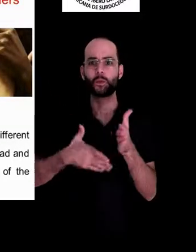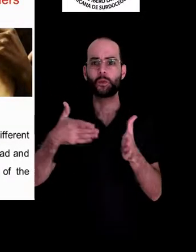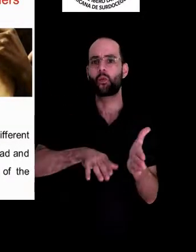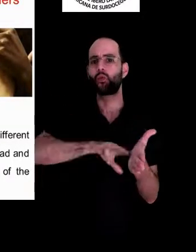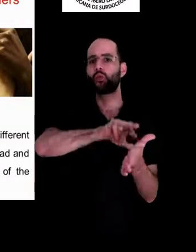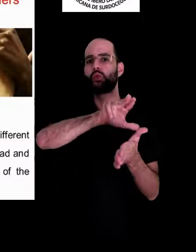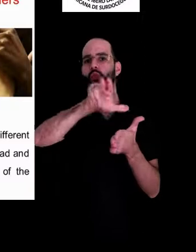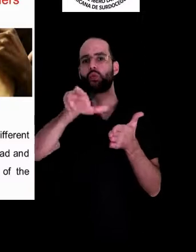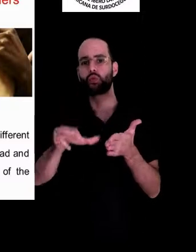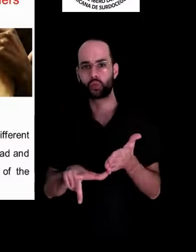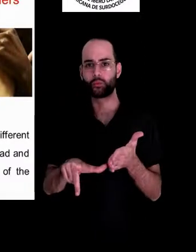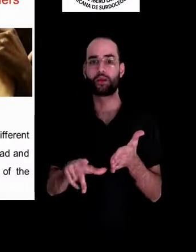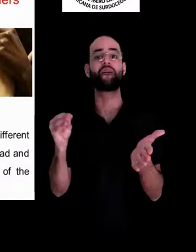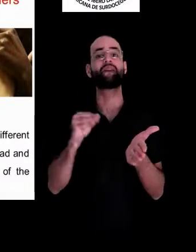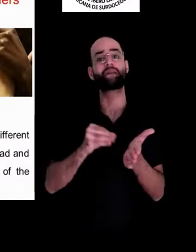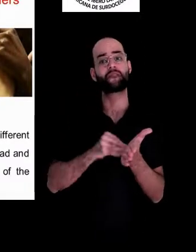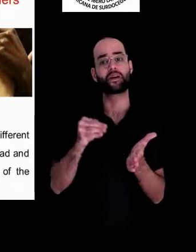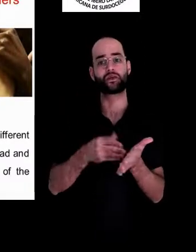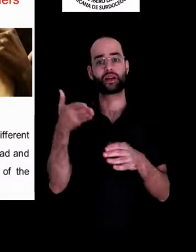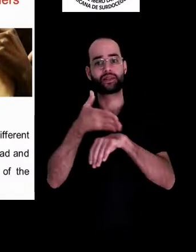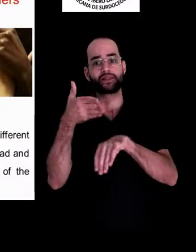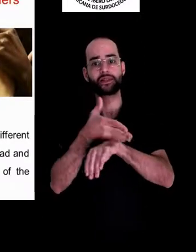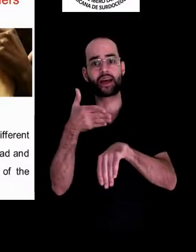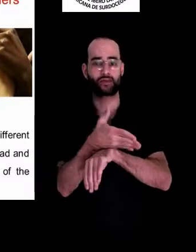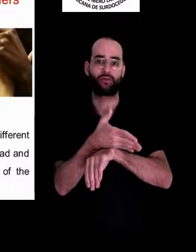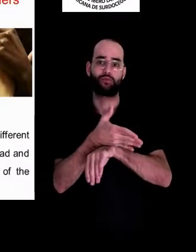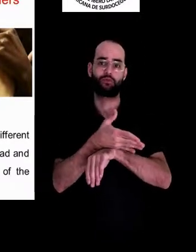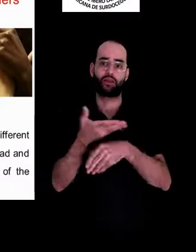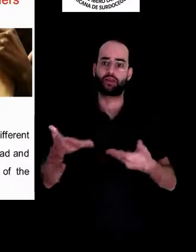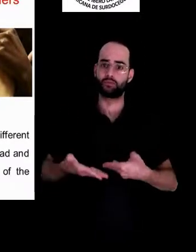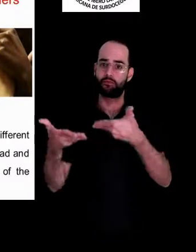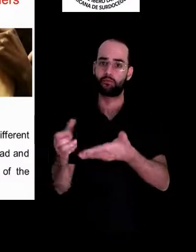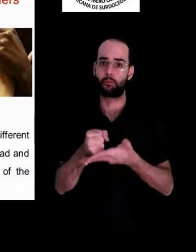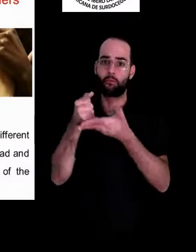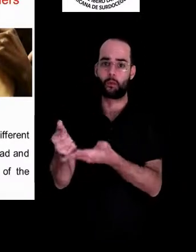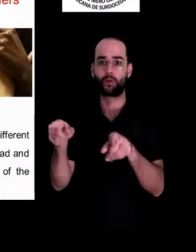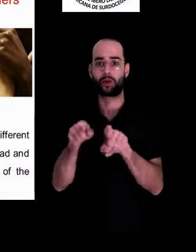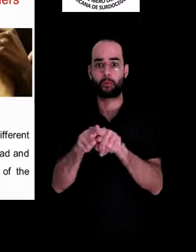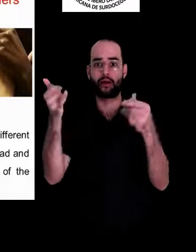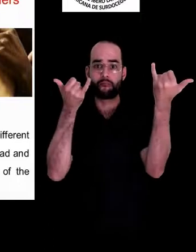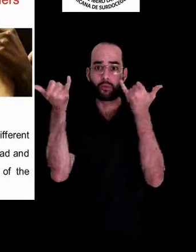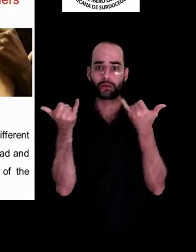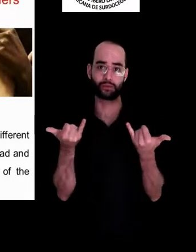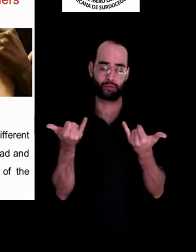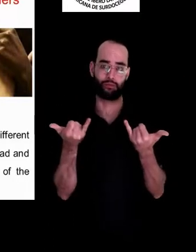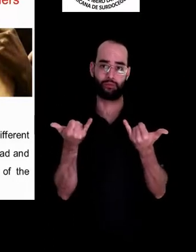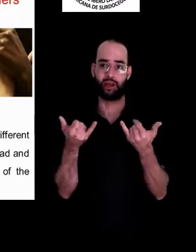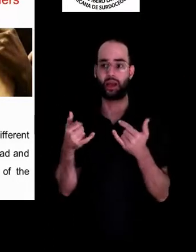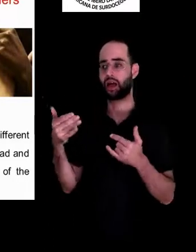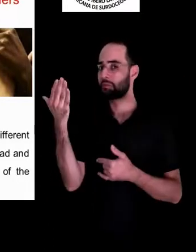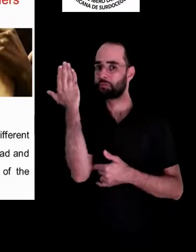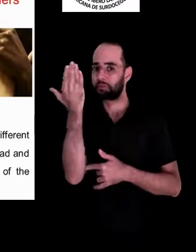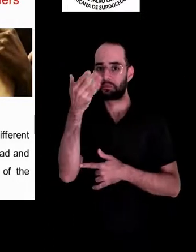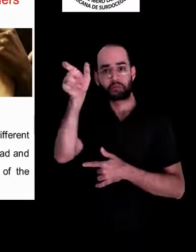deafblindness face multiple barriers. One line down and left in